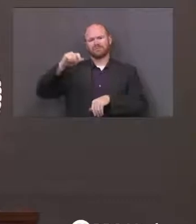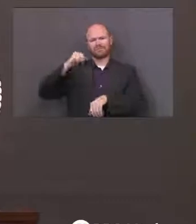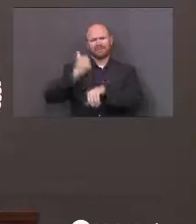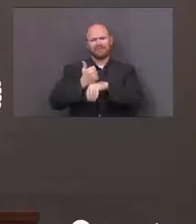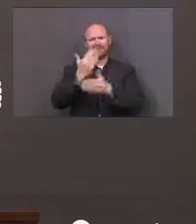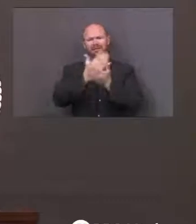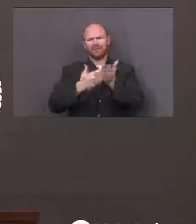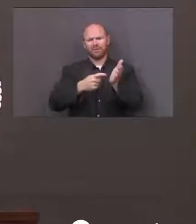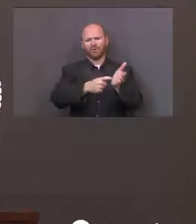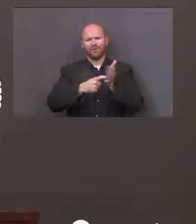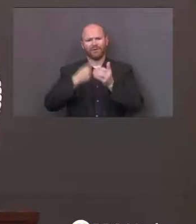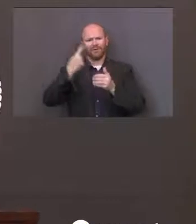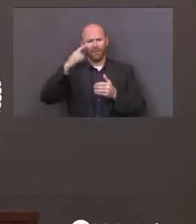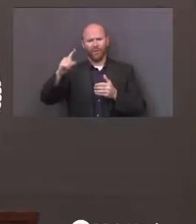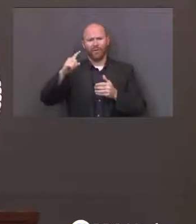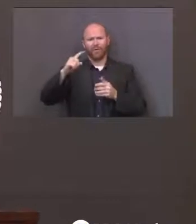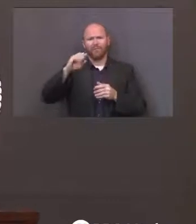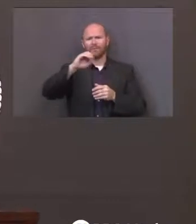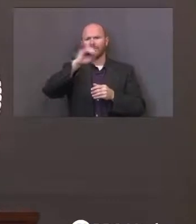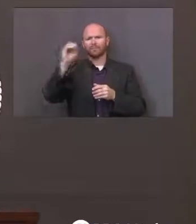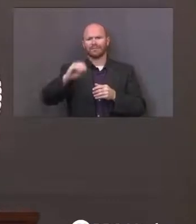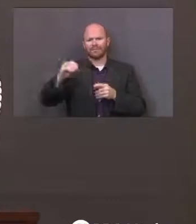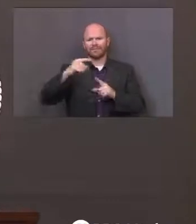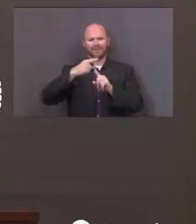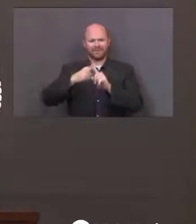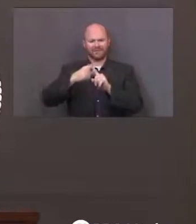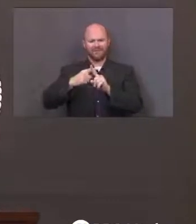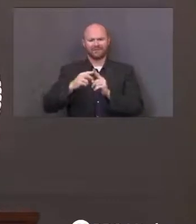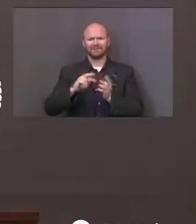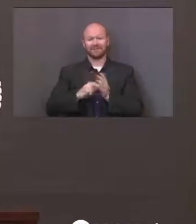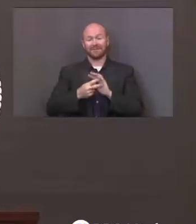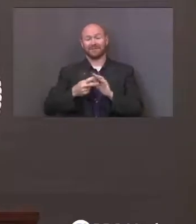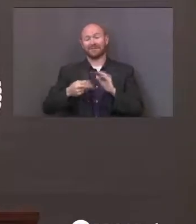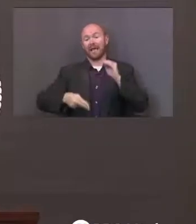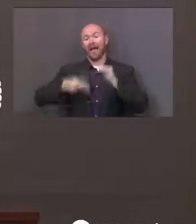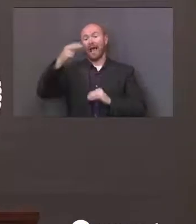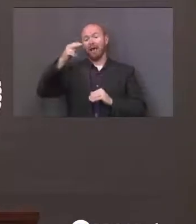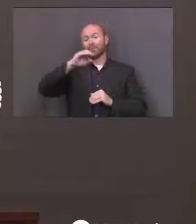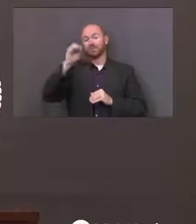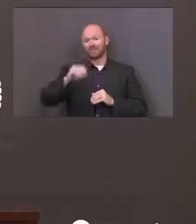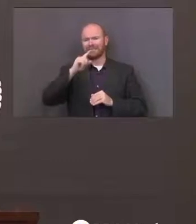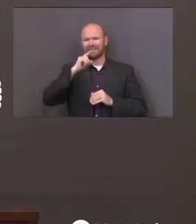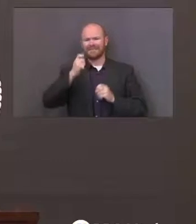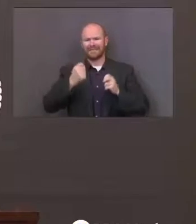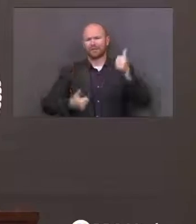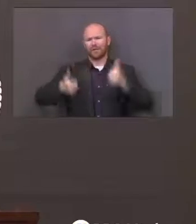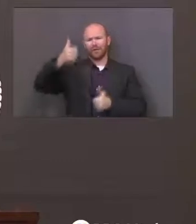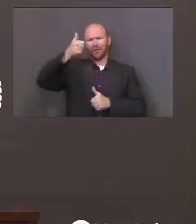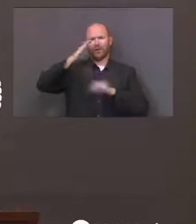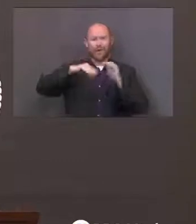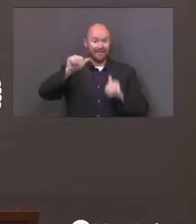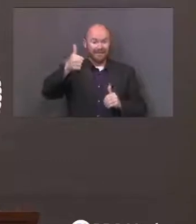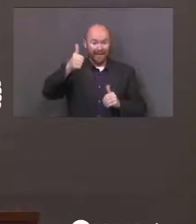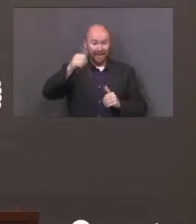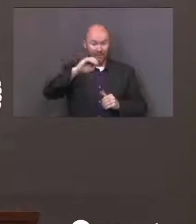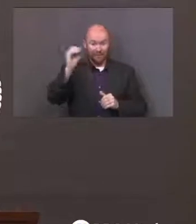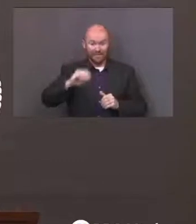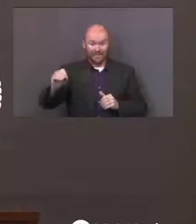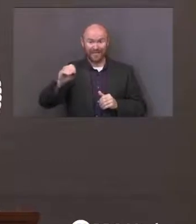for percent positivity. The White House defines a high percent positivity as greater than 10% or in the red